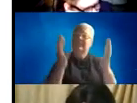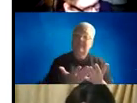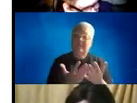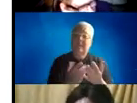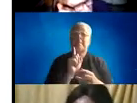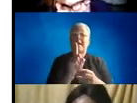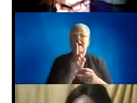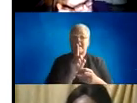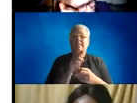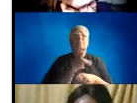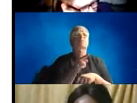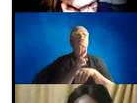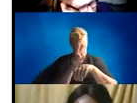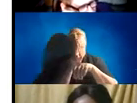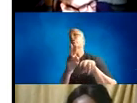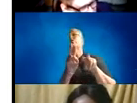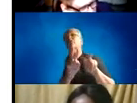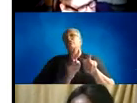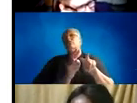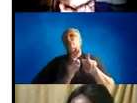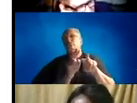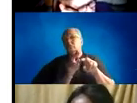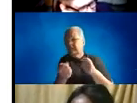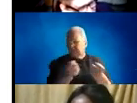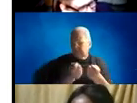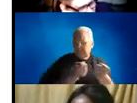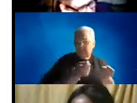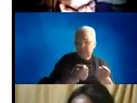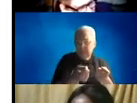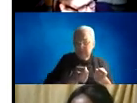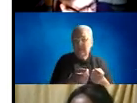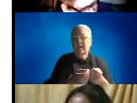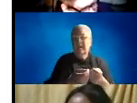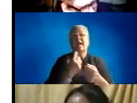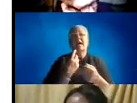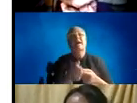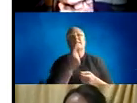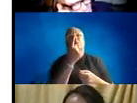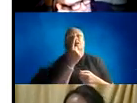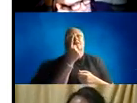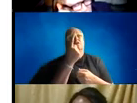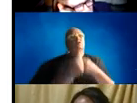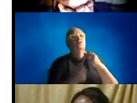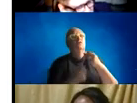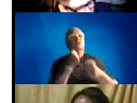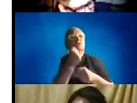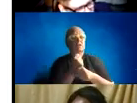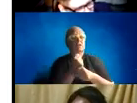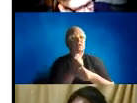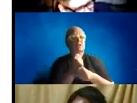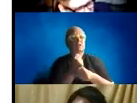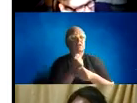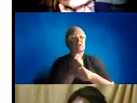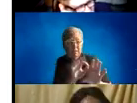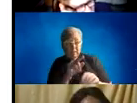us a way of management from annual school surveys and so on, which would then be